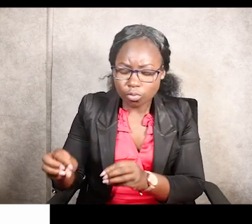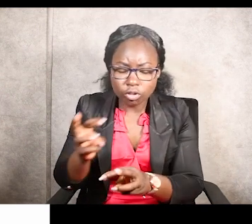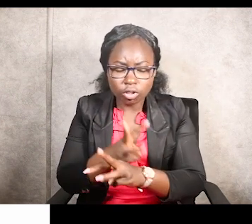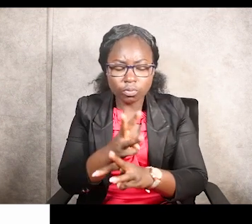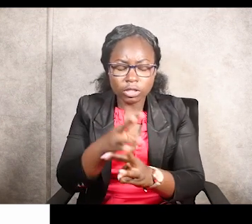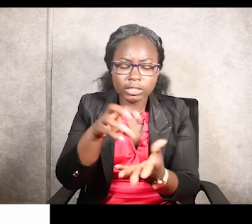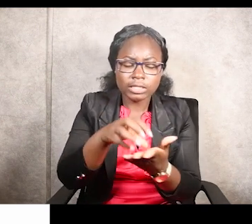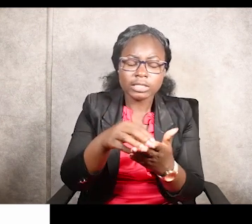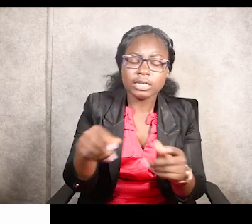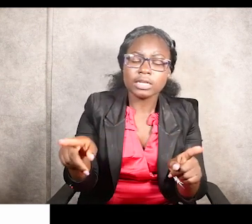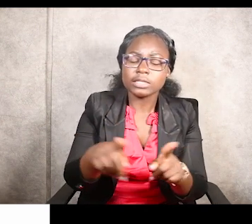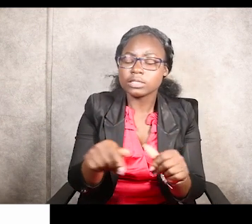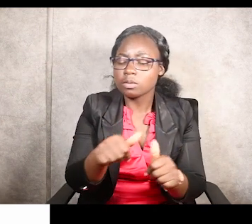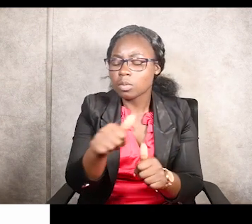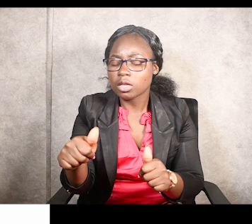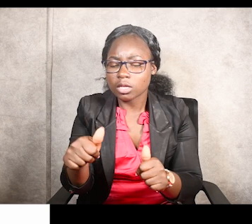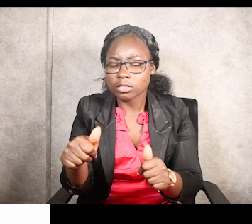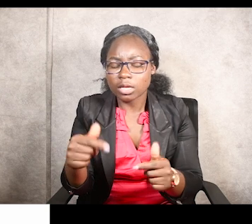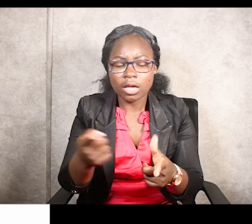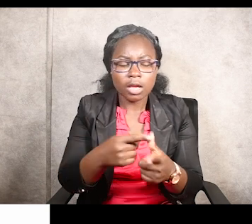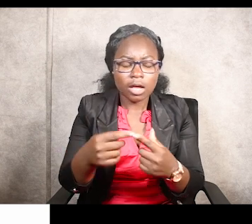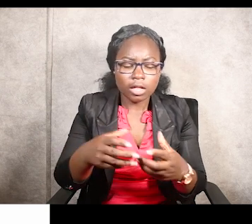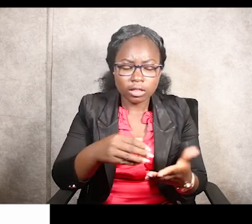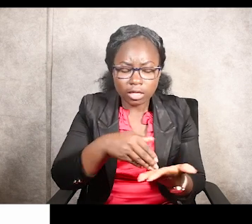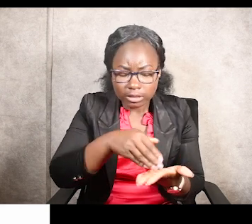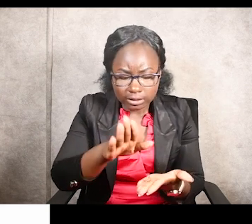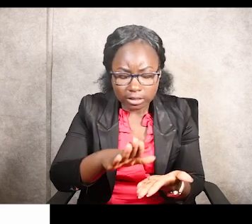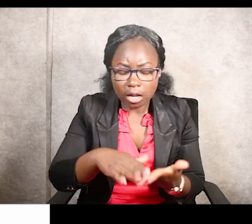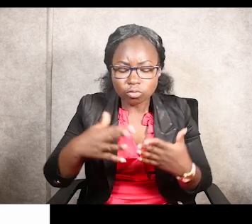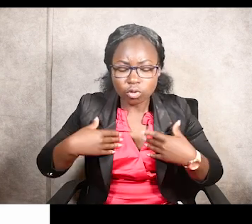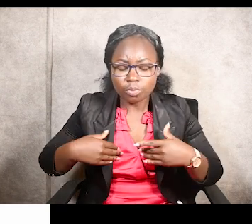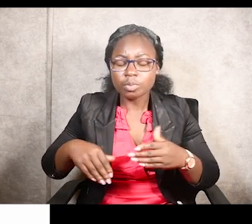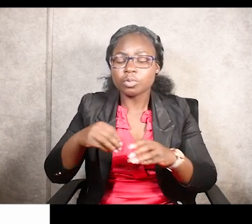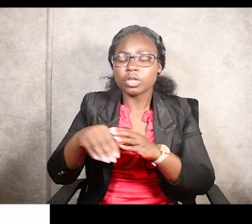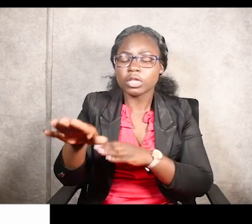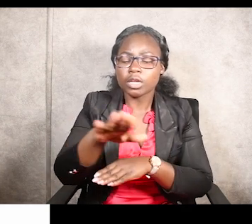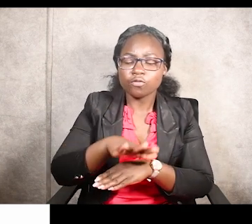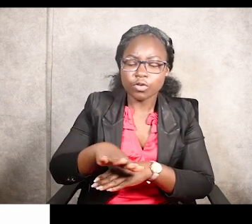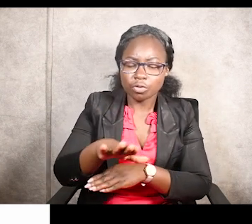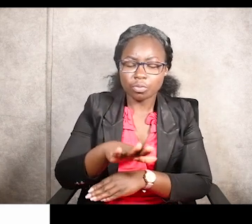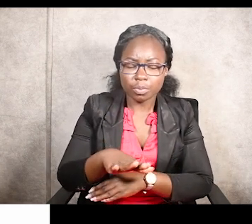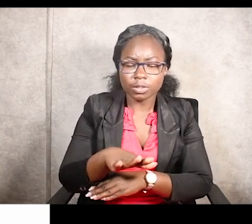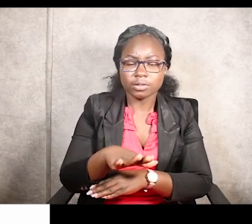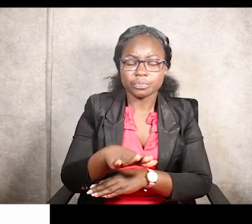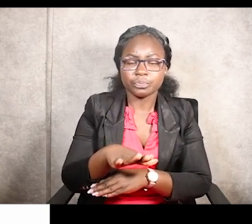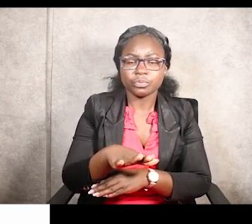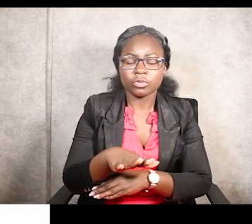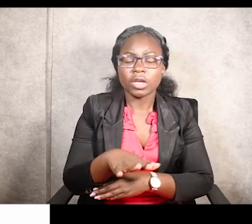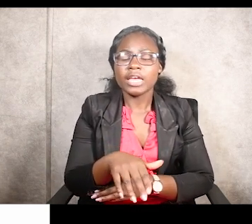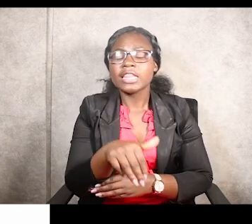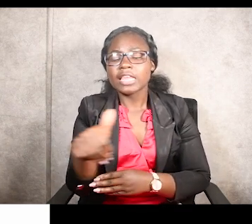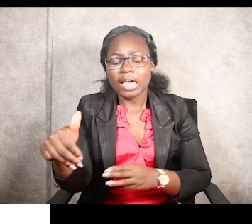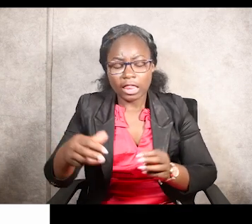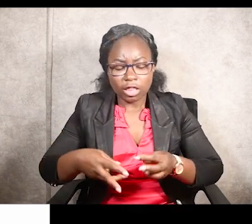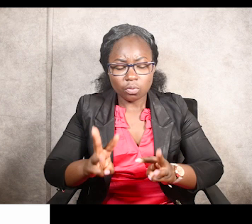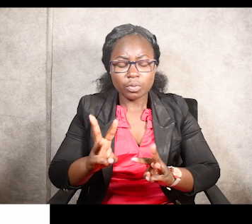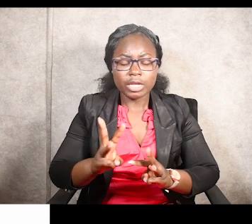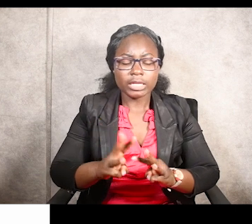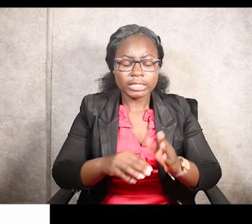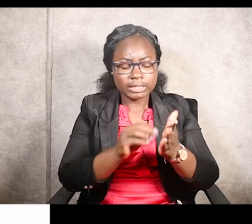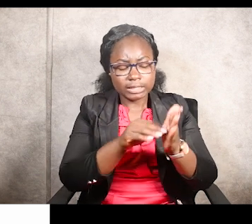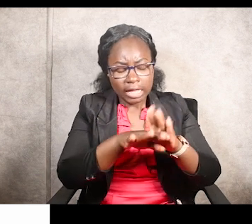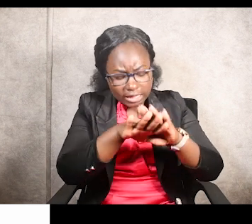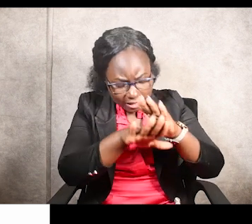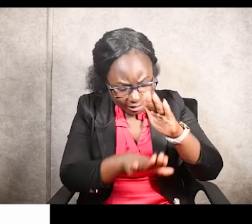and the rest, and be able to forward them to people within your environment. The other aspect is the reduced cost